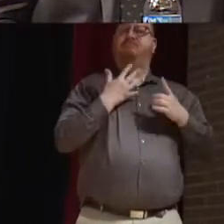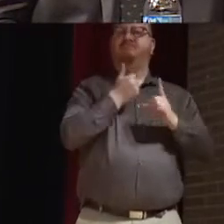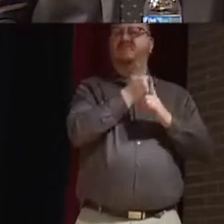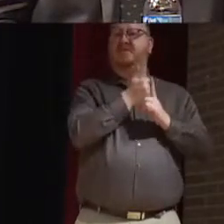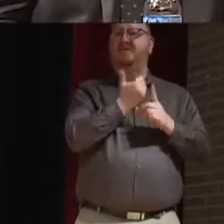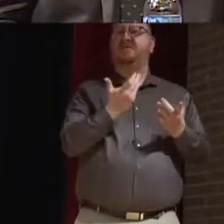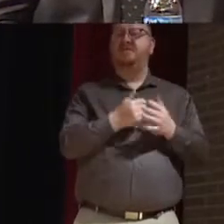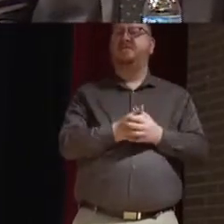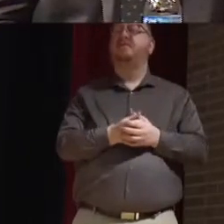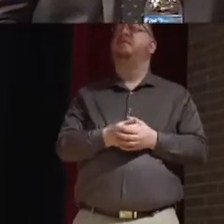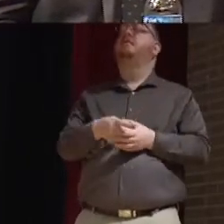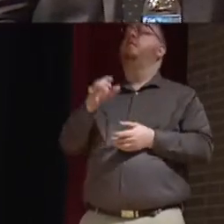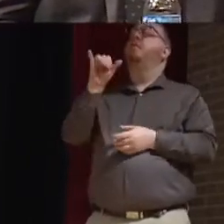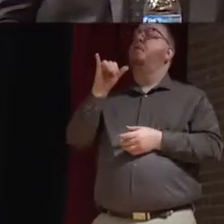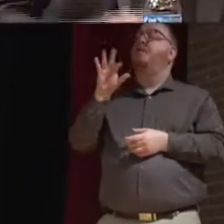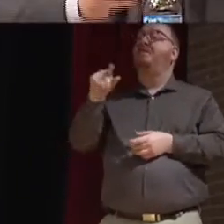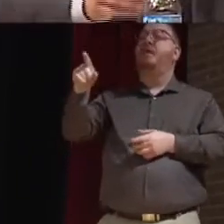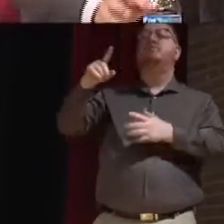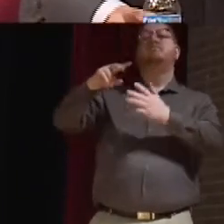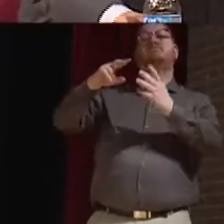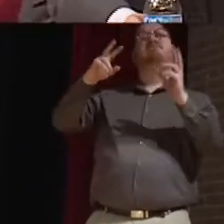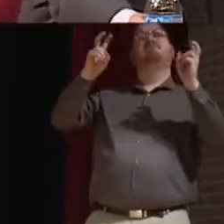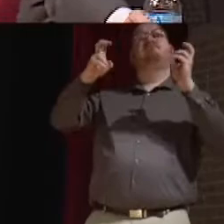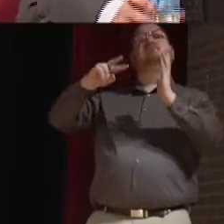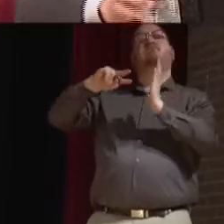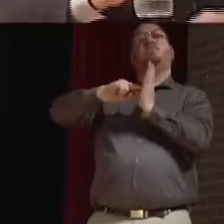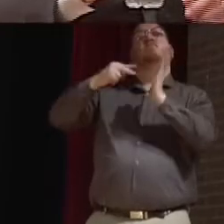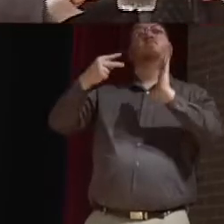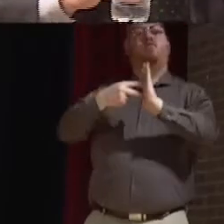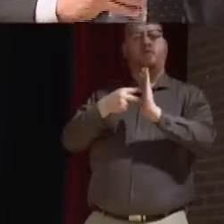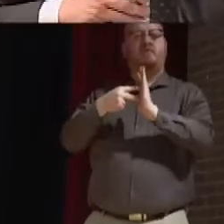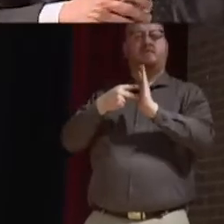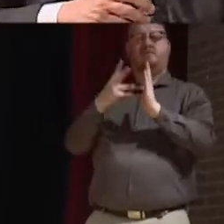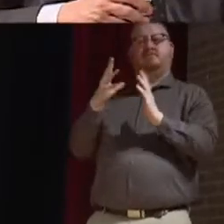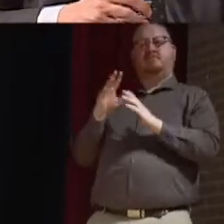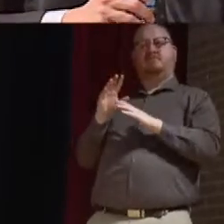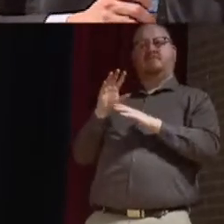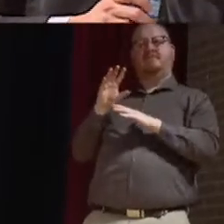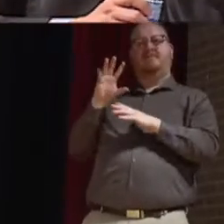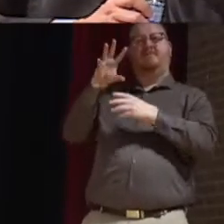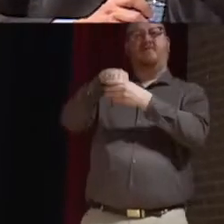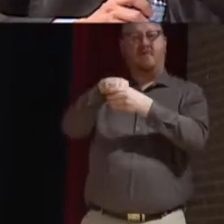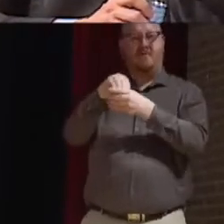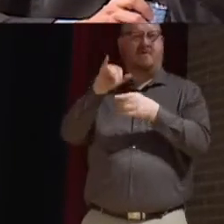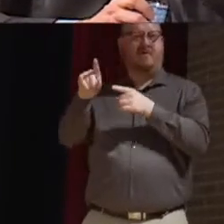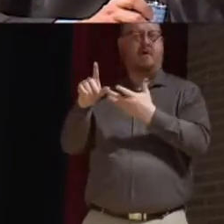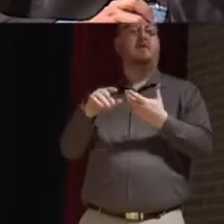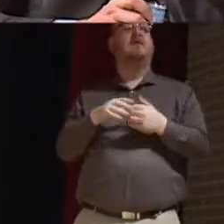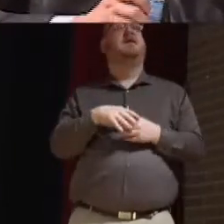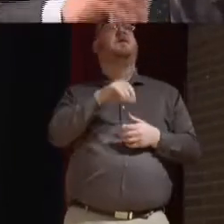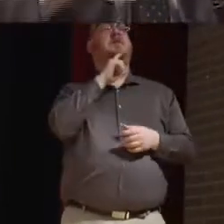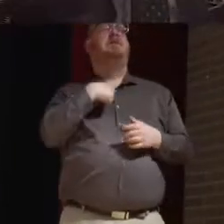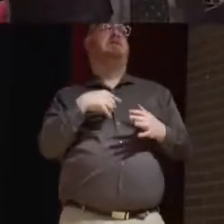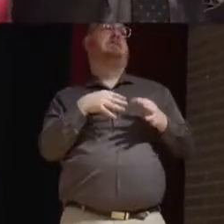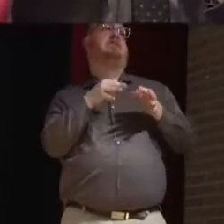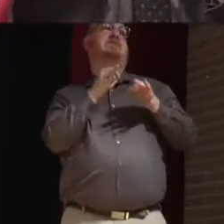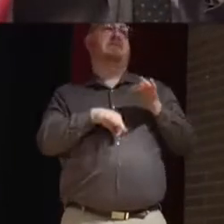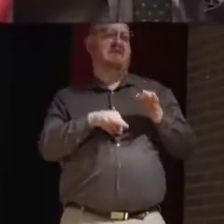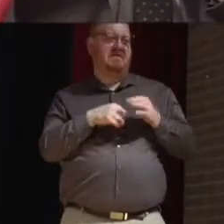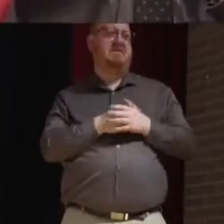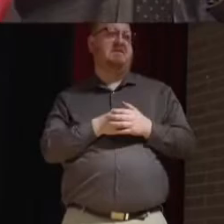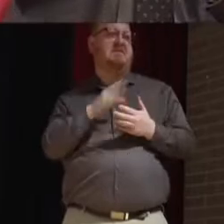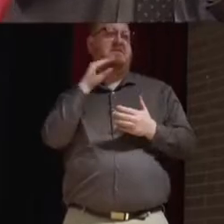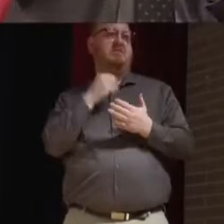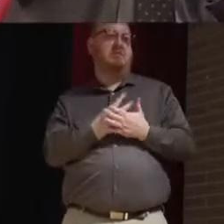that contribution. Alan, I know that you had a... Yeah, we simplify. I've got two daughters, 11 and 13, and my wife's a teacher, and